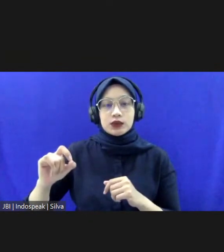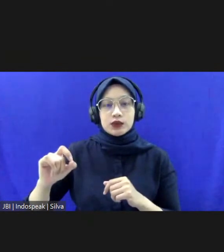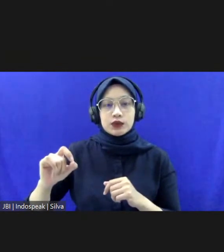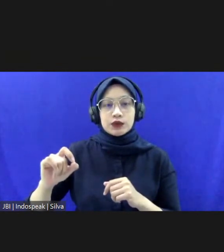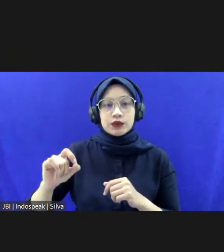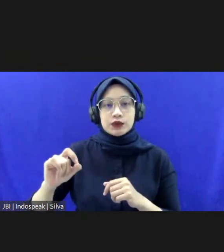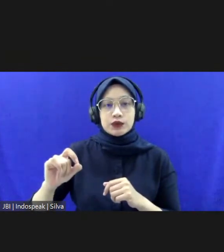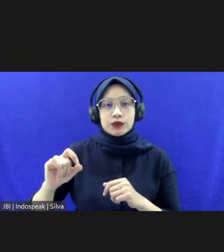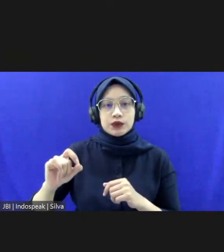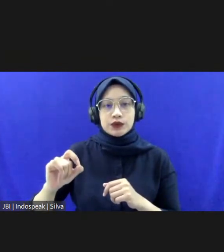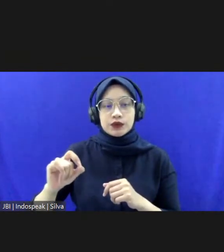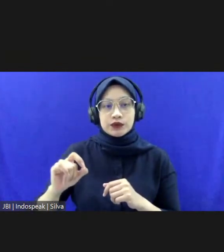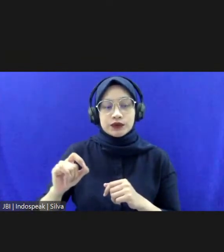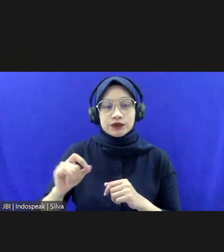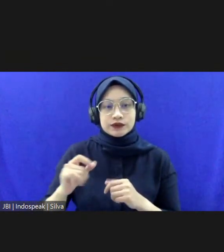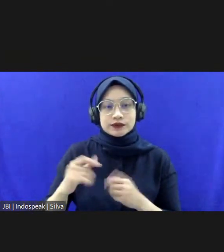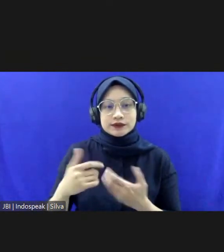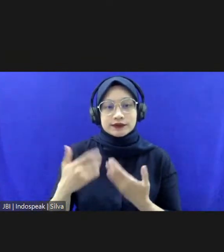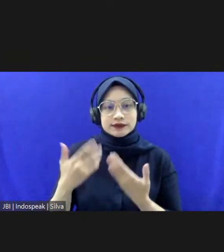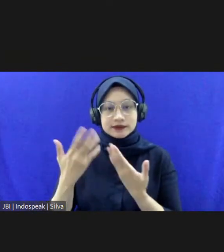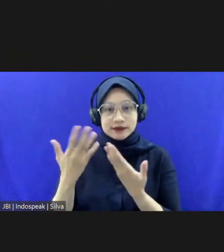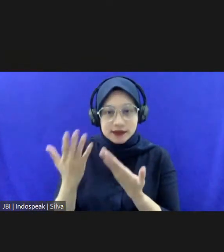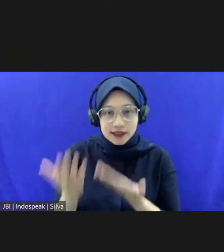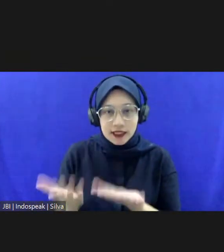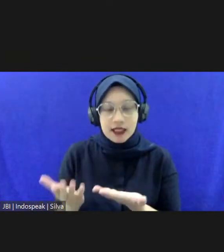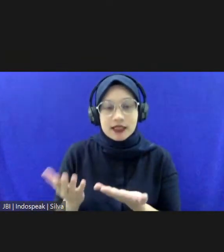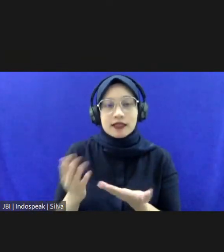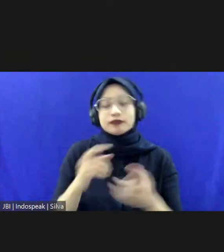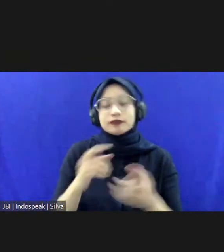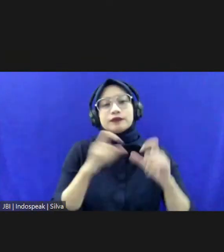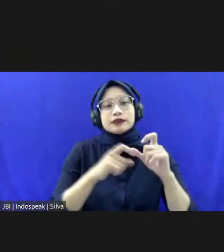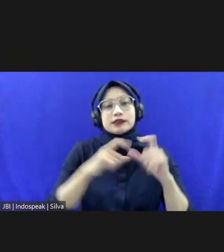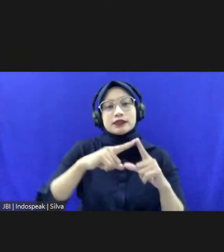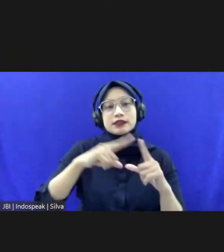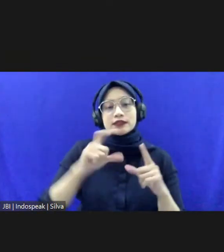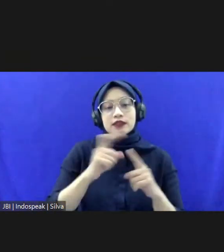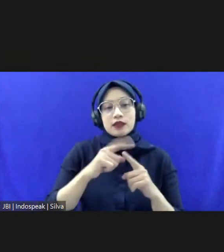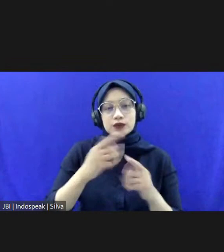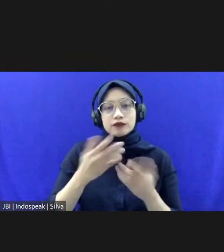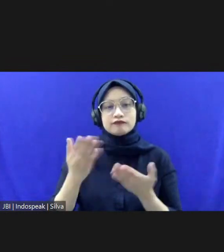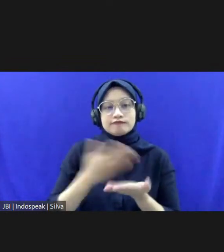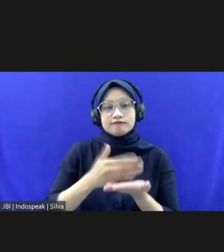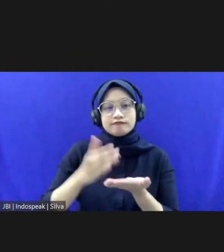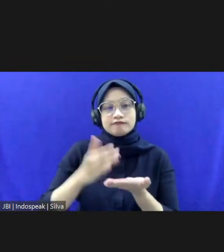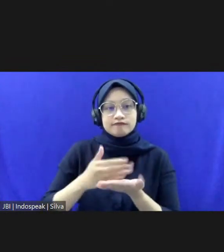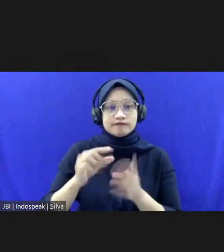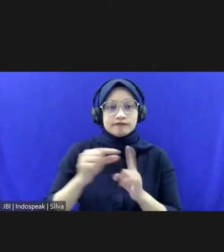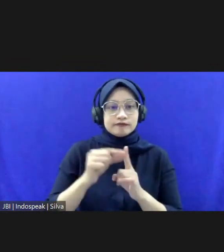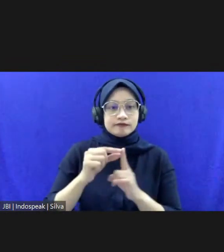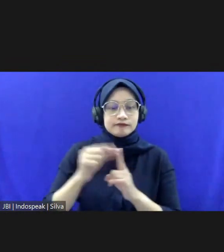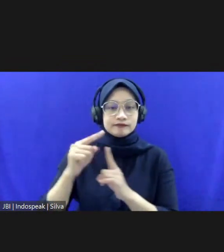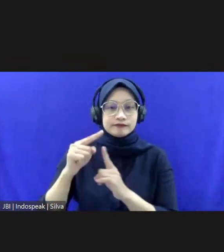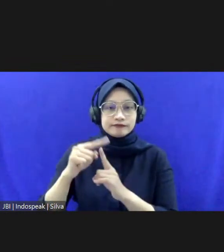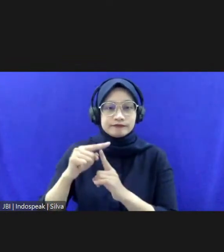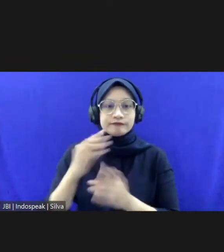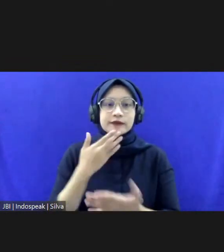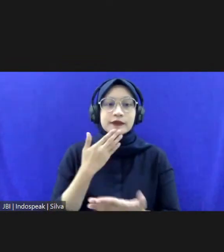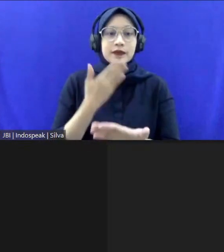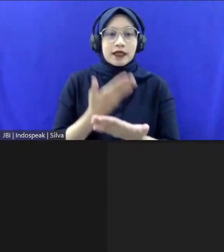Silakan Mas Salut dan Mas Jericho. Yeah. The screen is yours. Thank you very much,